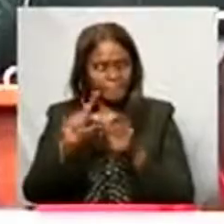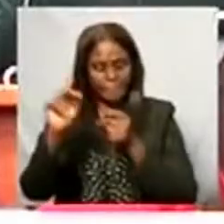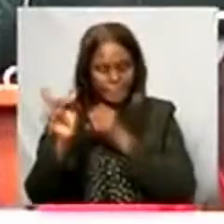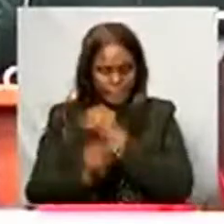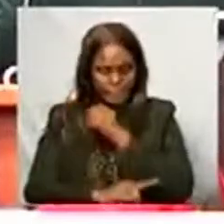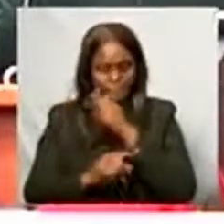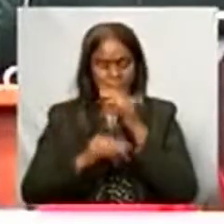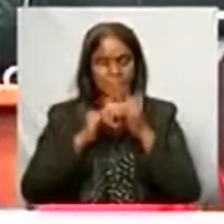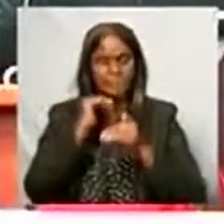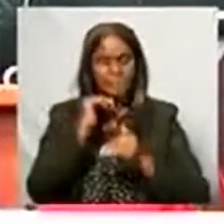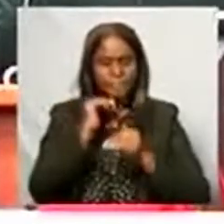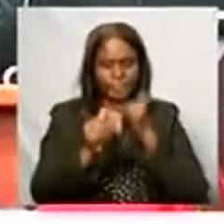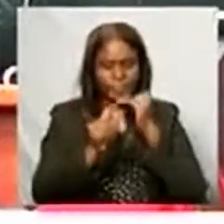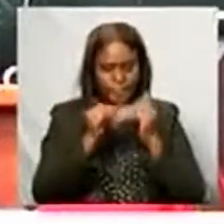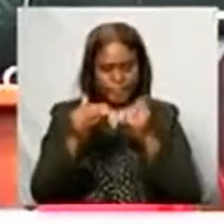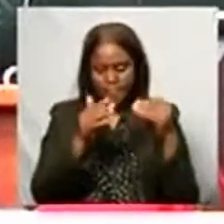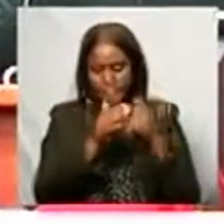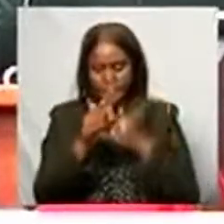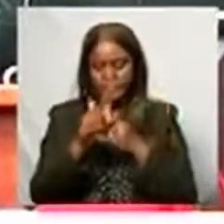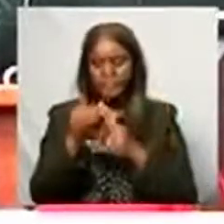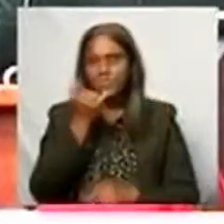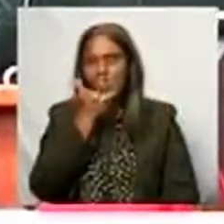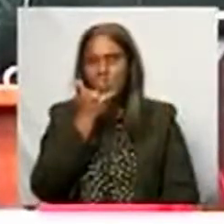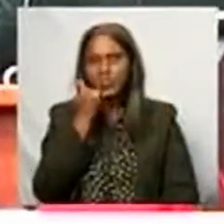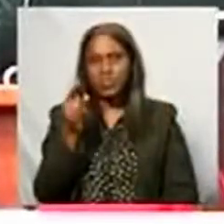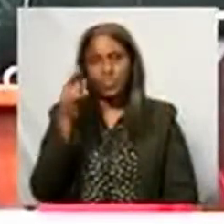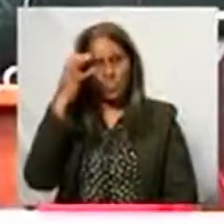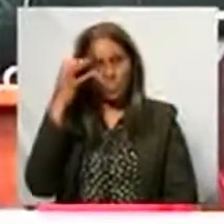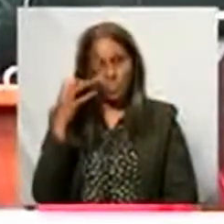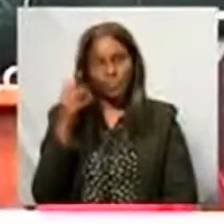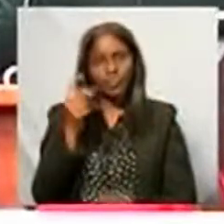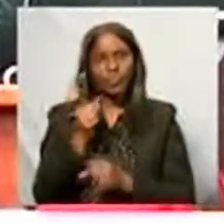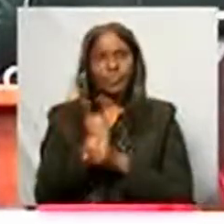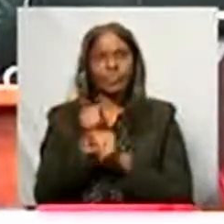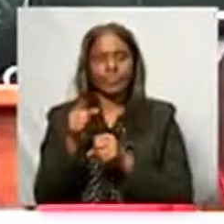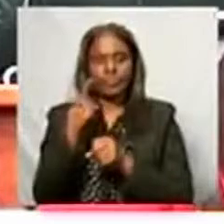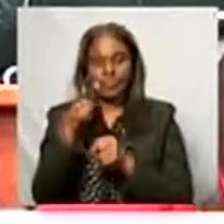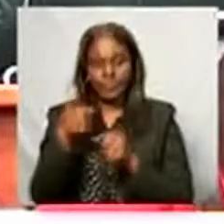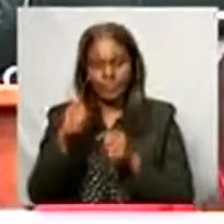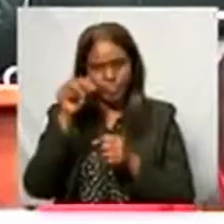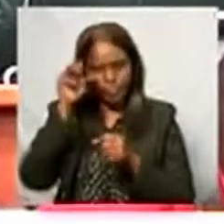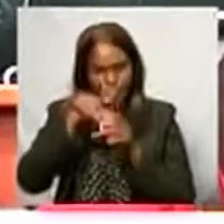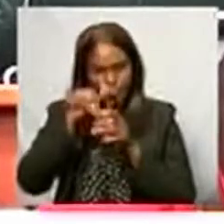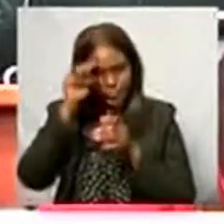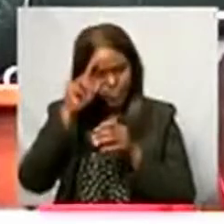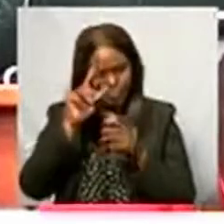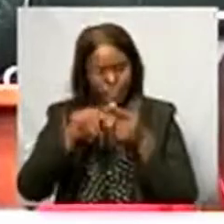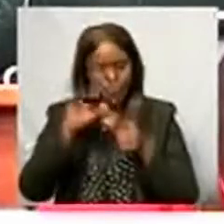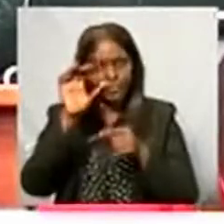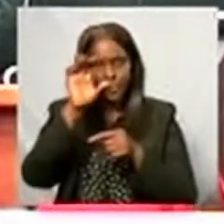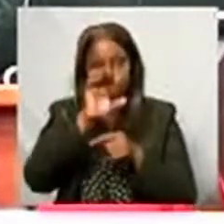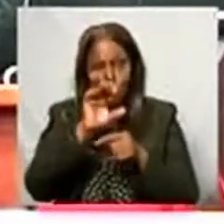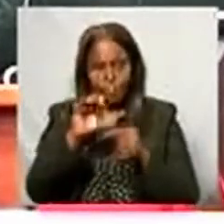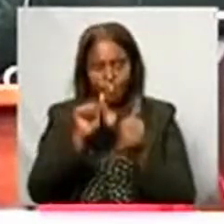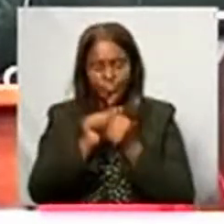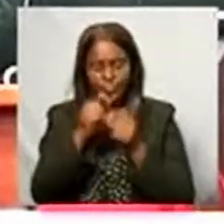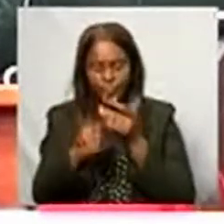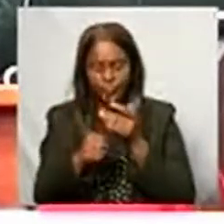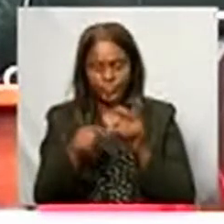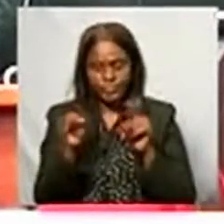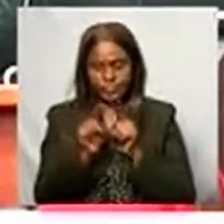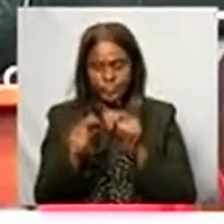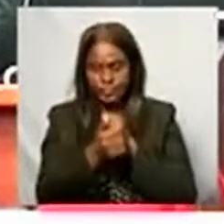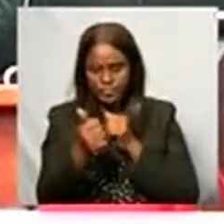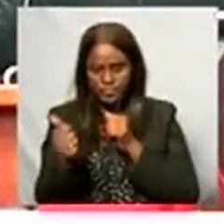steps against erring office holders in ministries, provinces, and